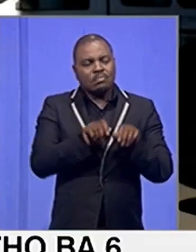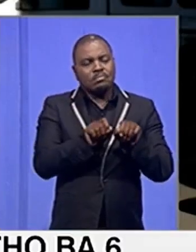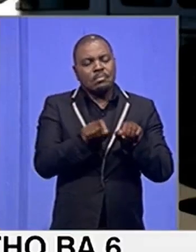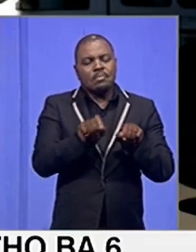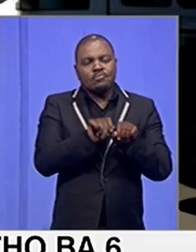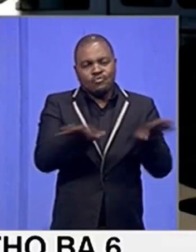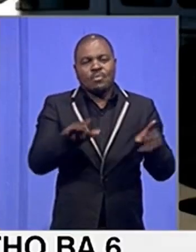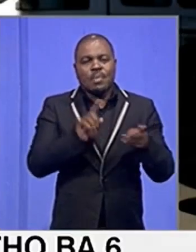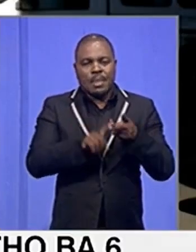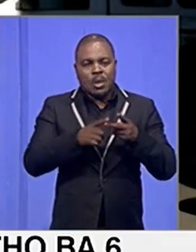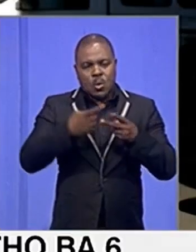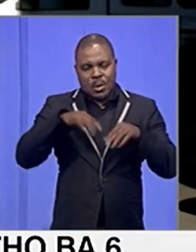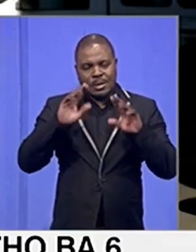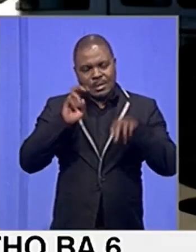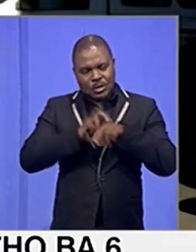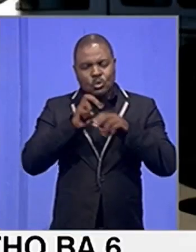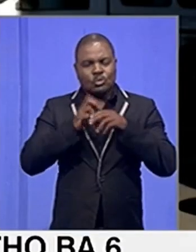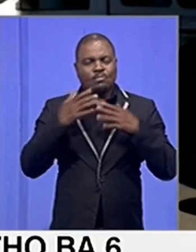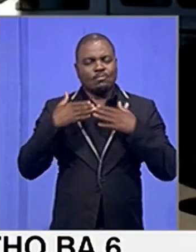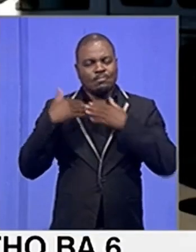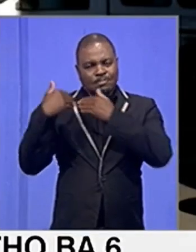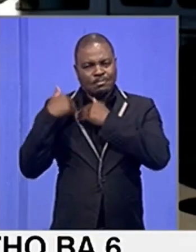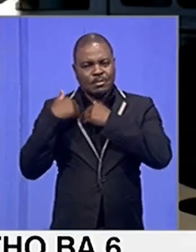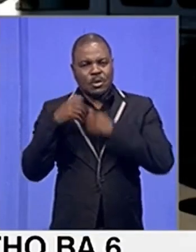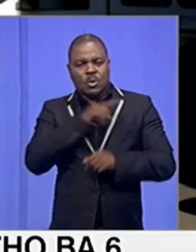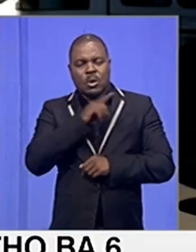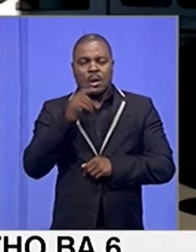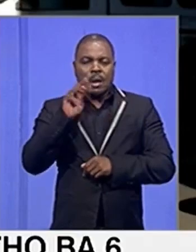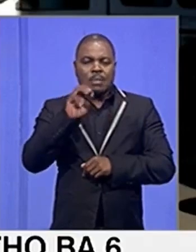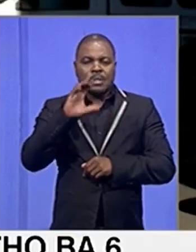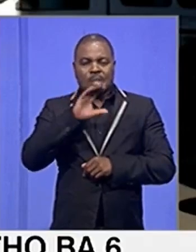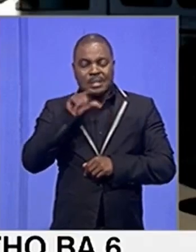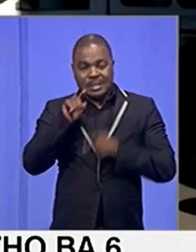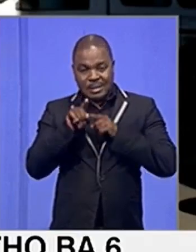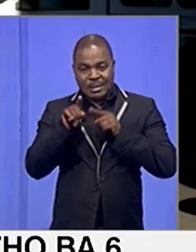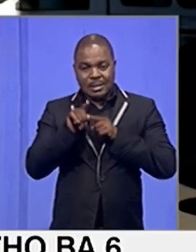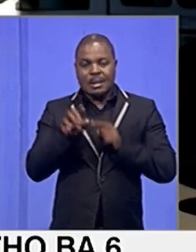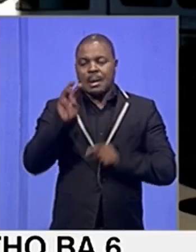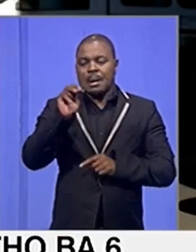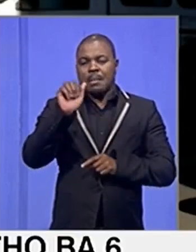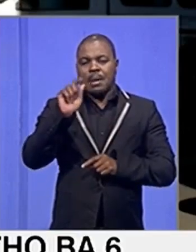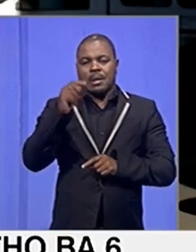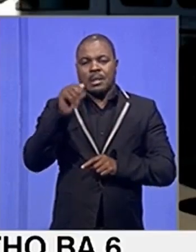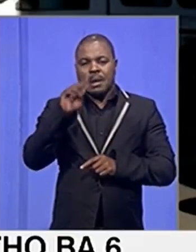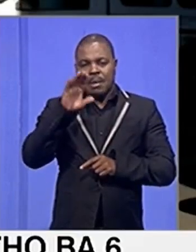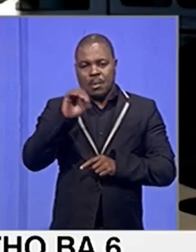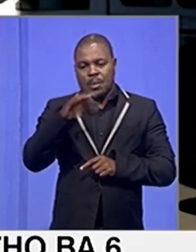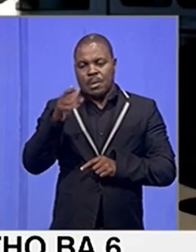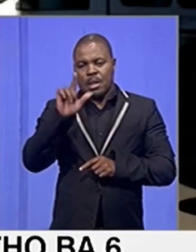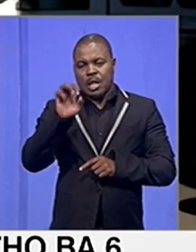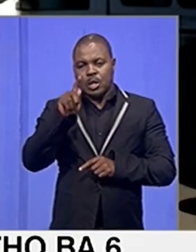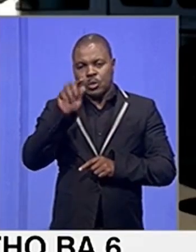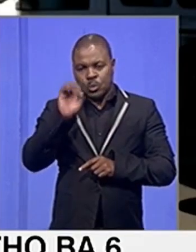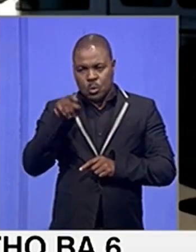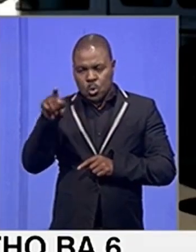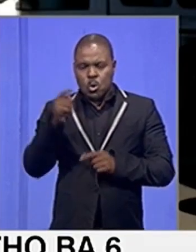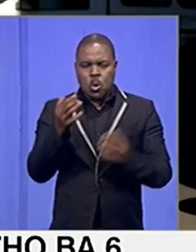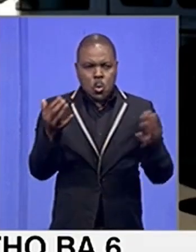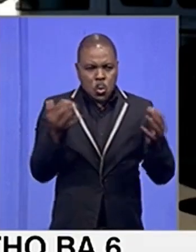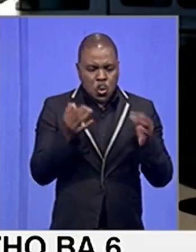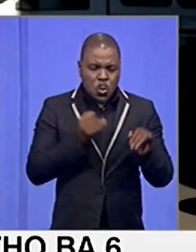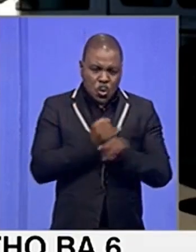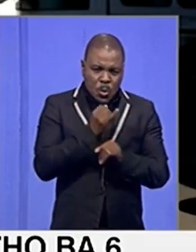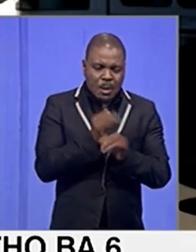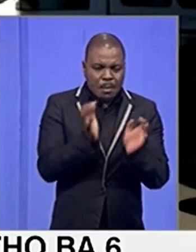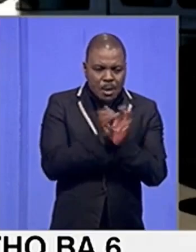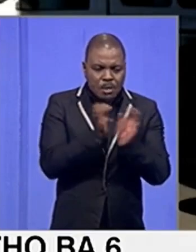la tsa bophelo bo botle mme mathabo leeto o ile bitsa kopano e potlakile maobane o netefatsa hore re tswa letsholo ka ofela bano